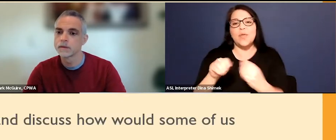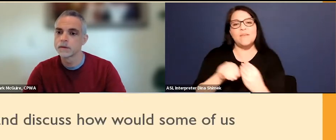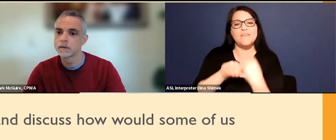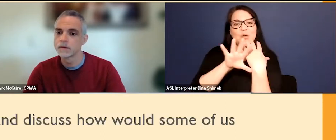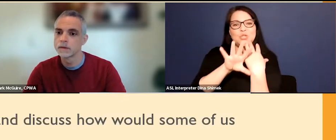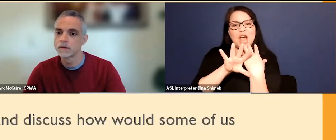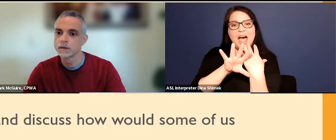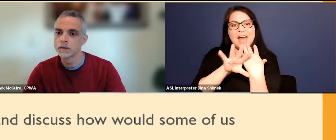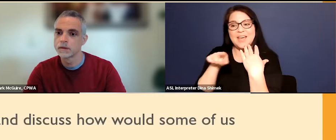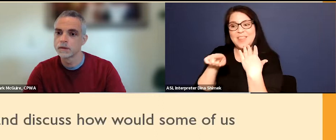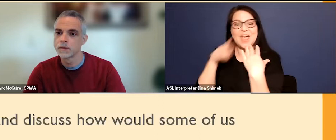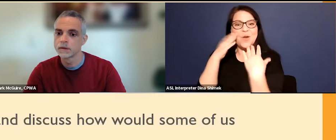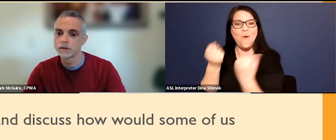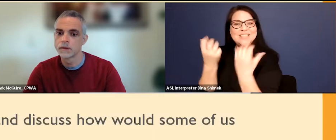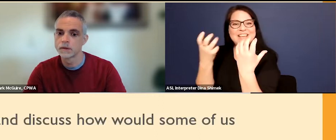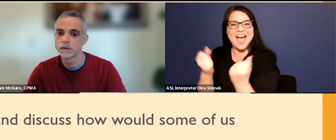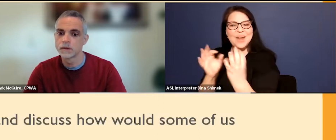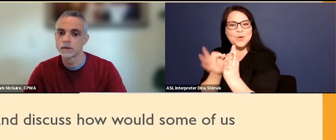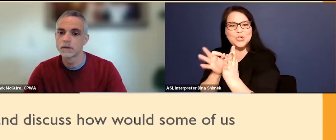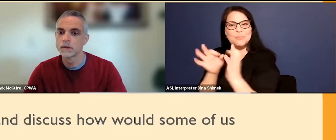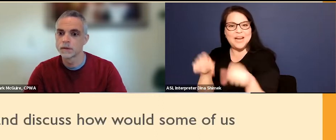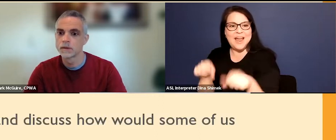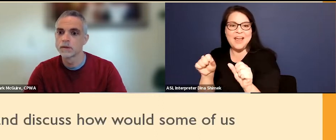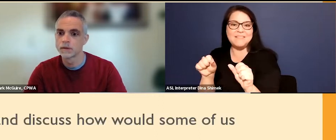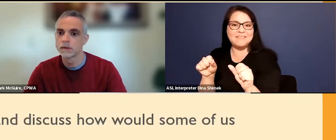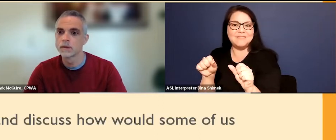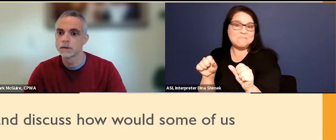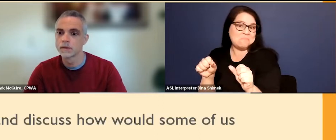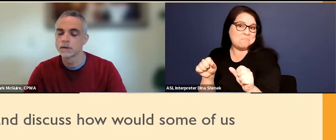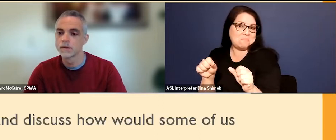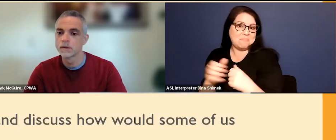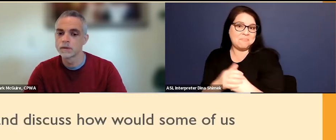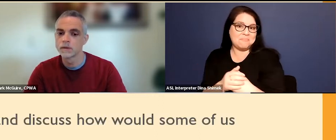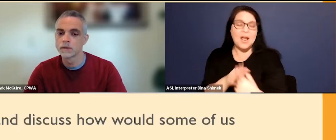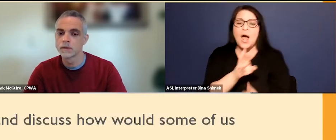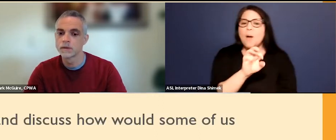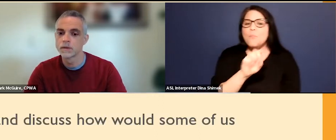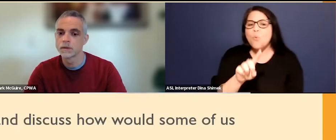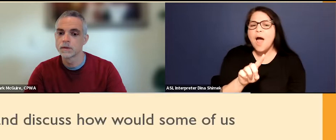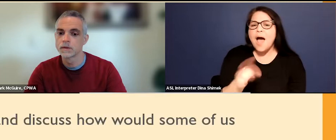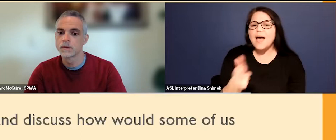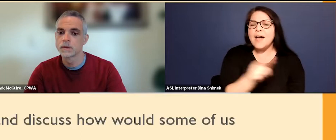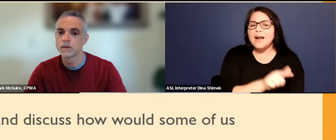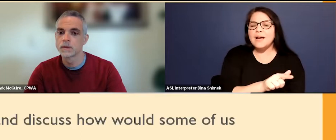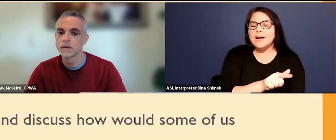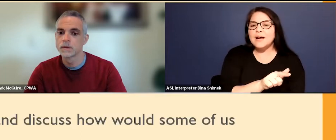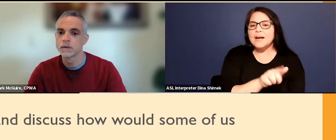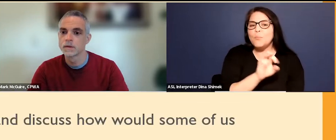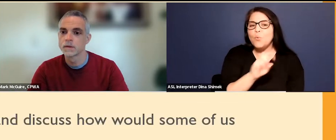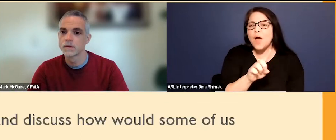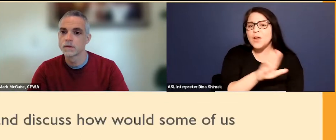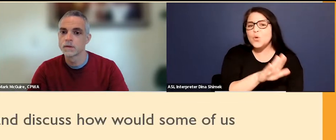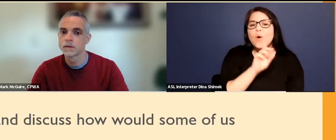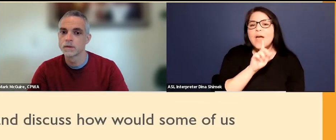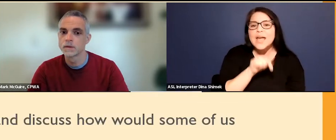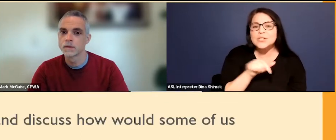who knows ASL interpretation. Fred, you want to give your Yeah,